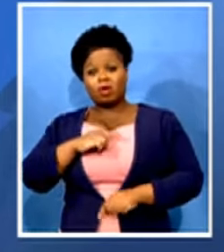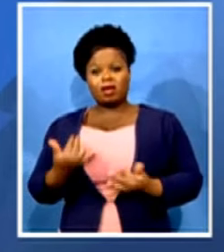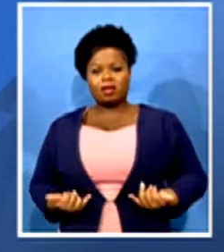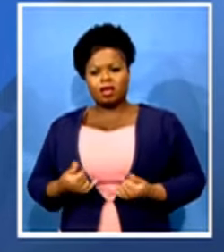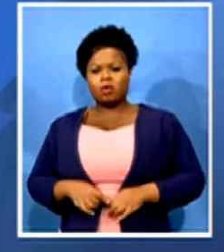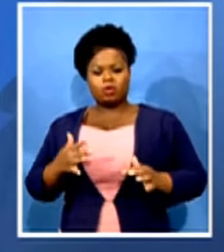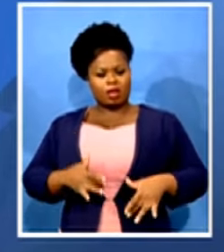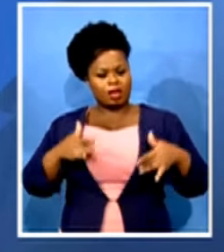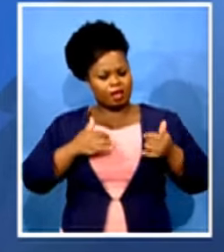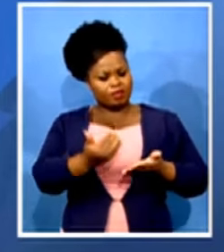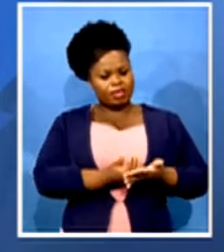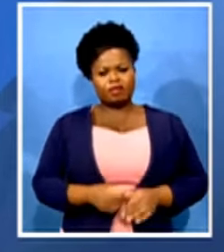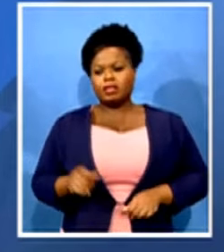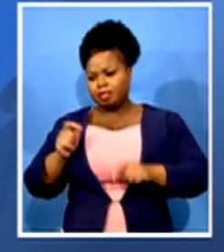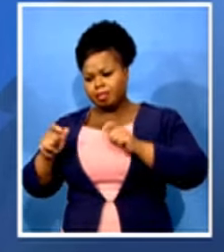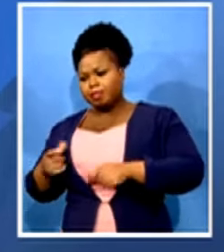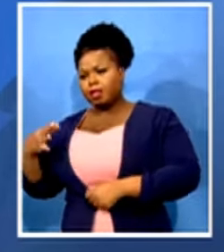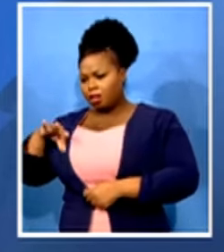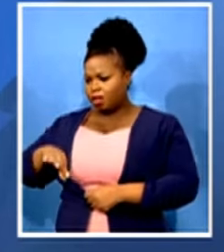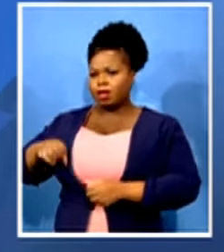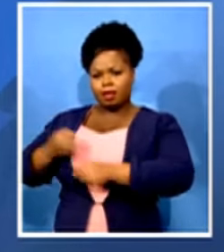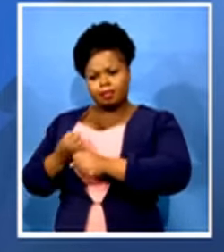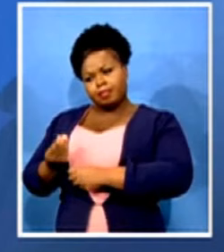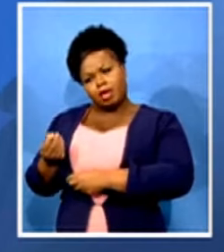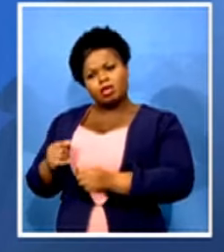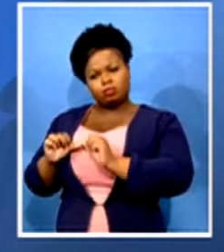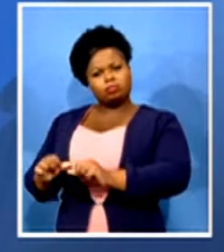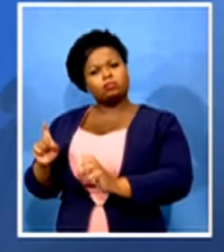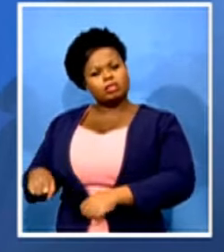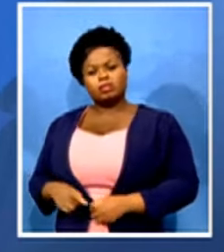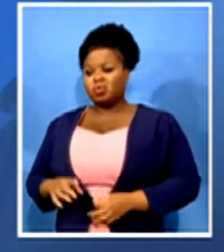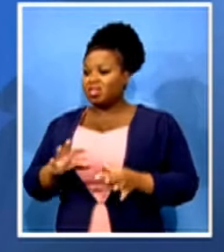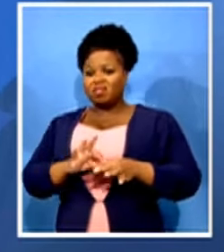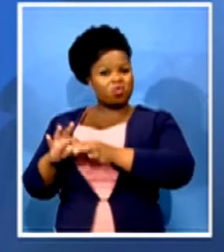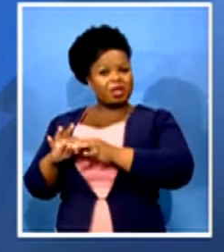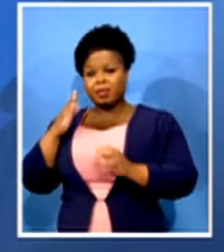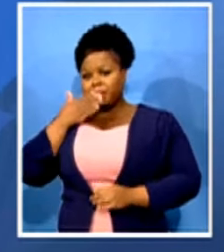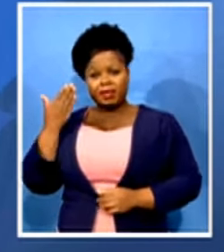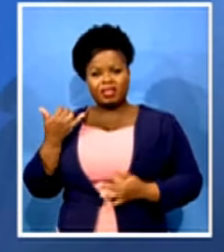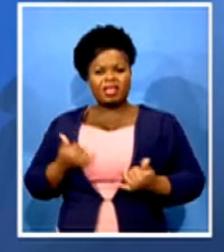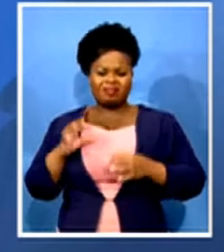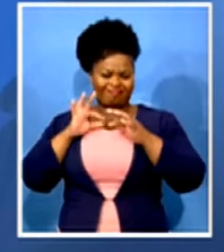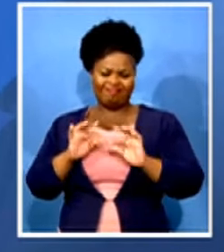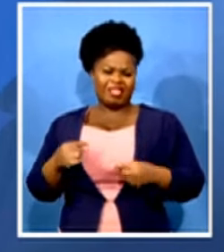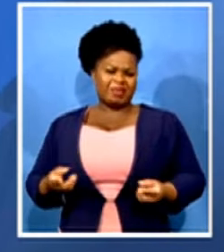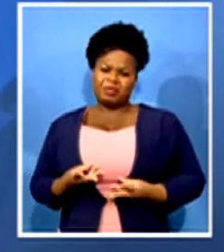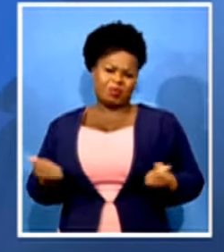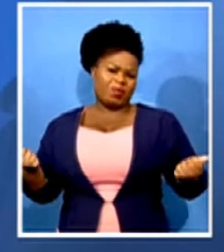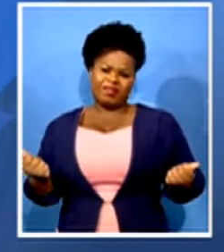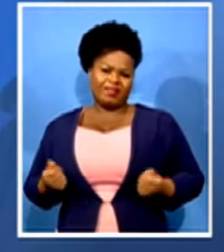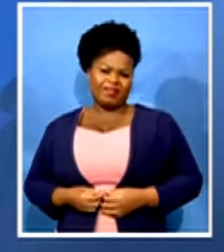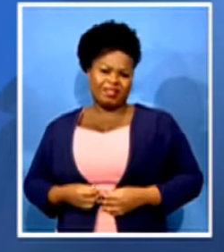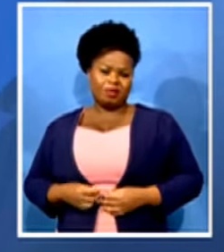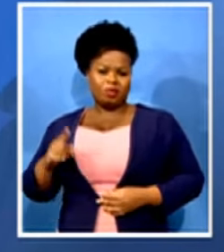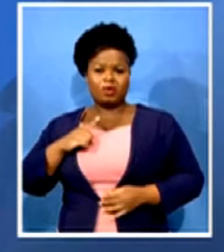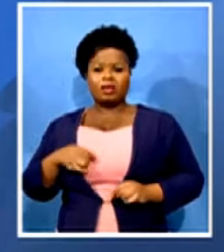time. And if we don't have proper collaboration, we don't have a workable relationship, we're not going to find the solutions we need to move long past the next